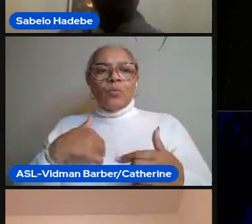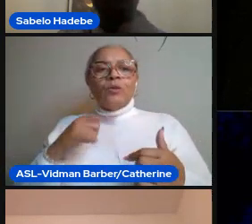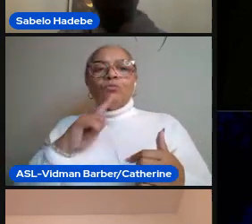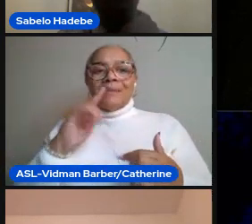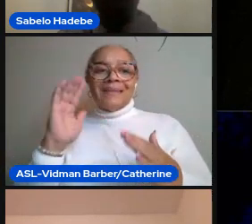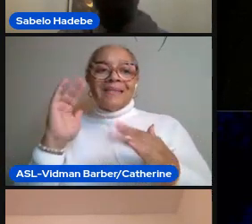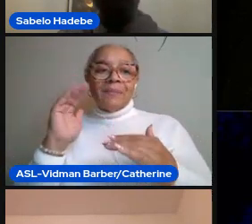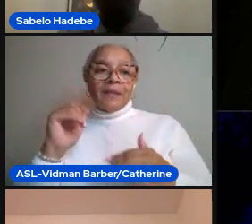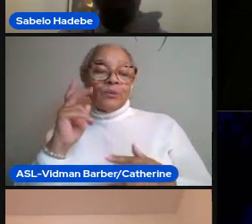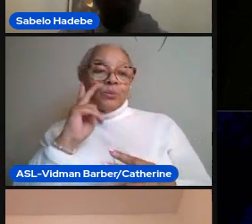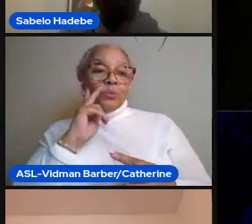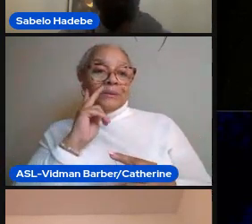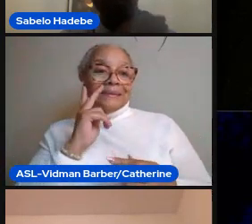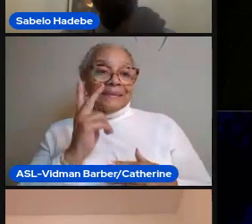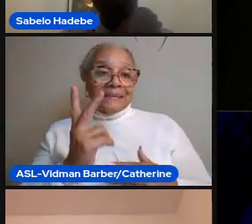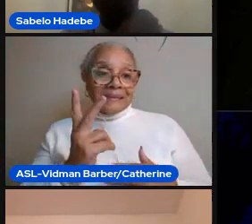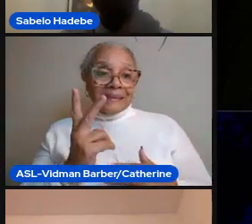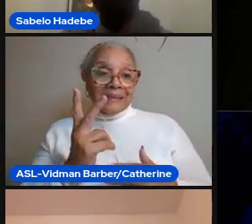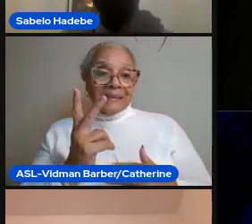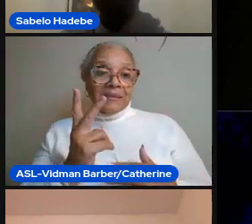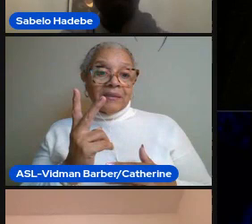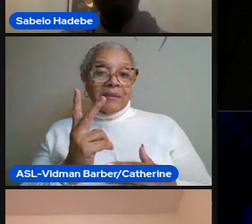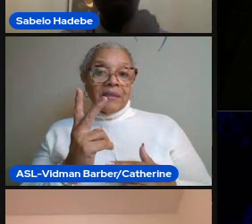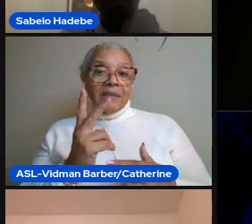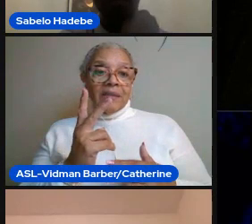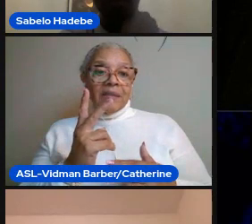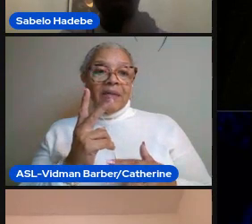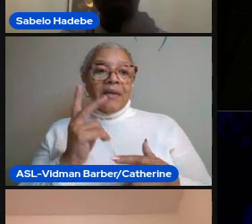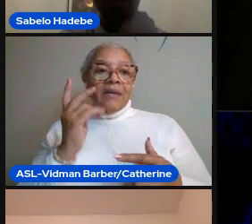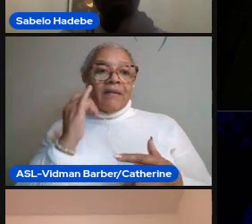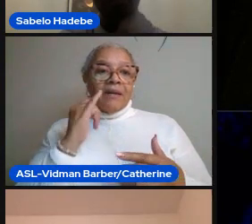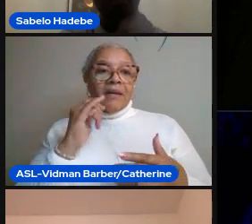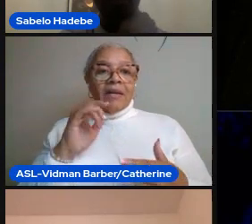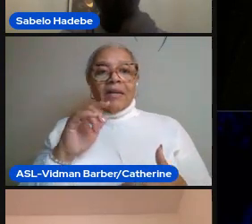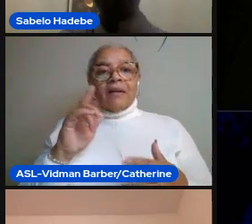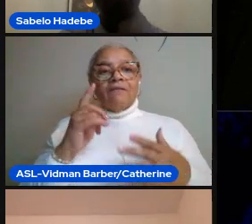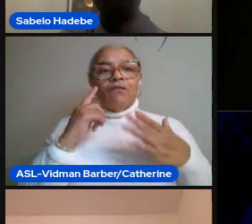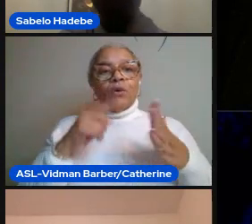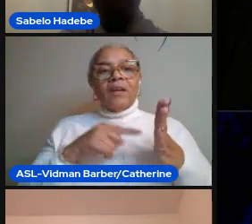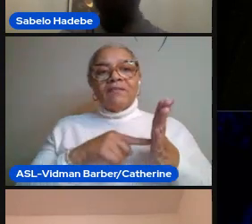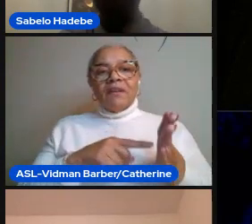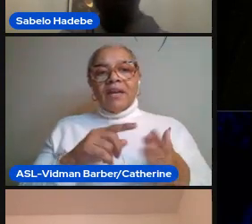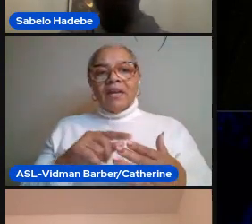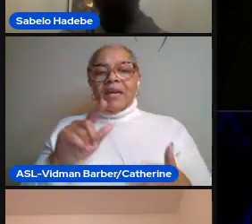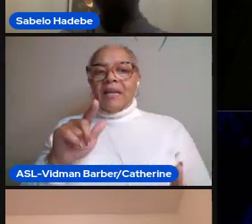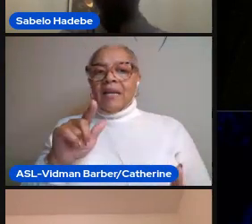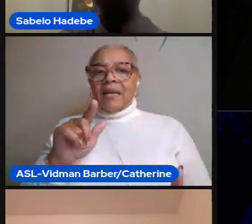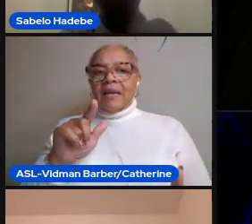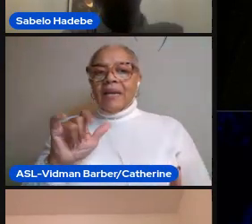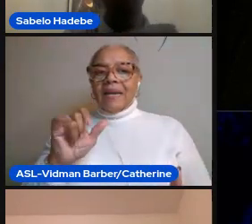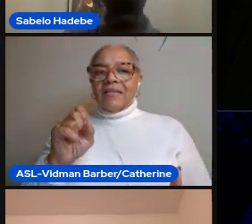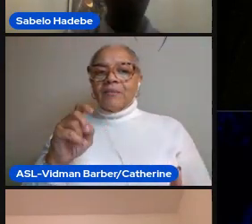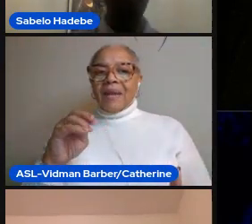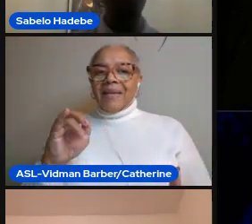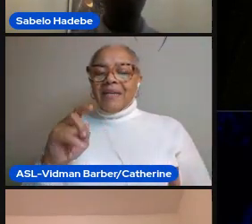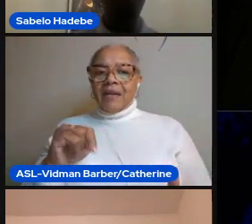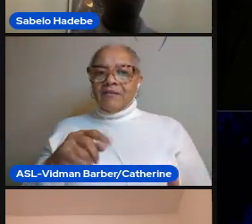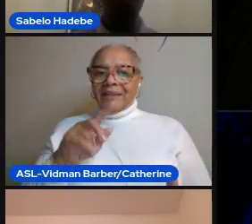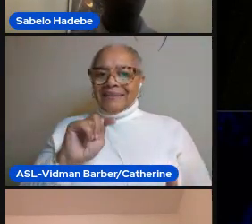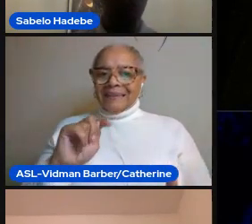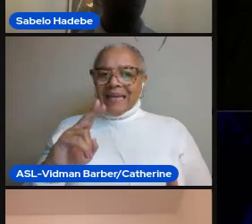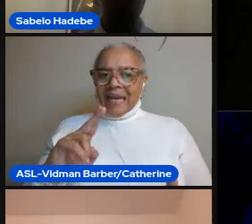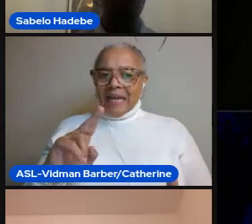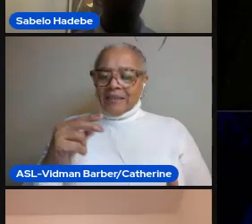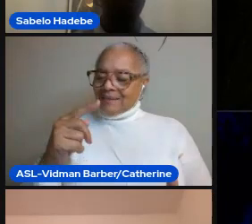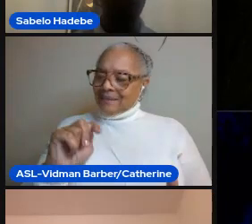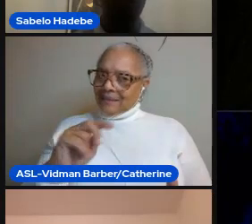see an effect. For example, Leishmania is very much Th1, and you would expect that